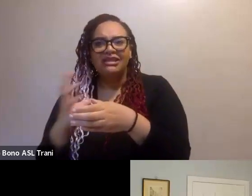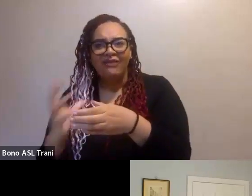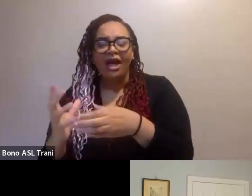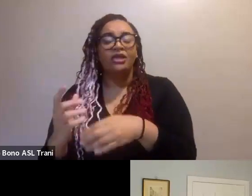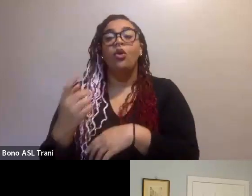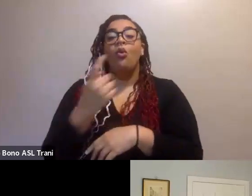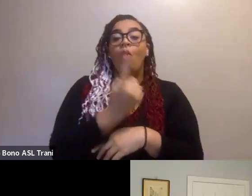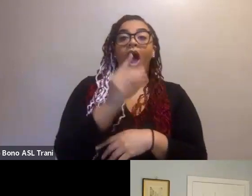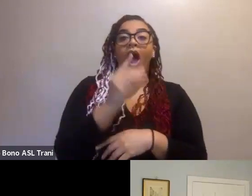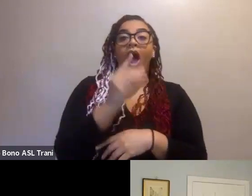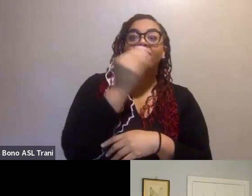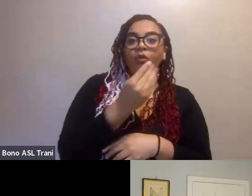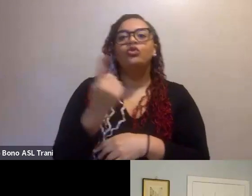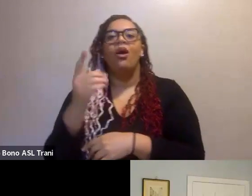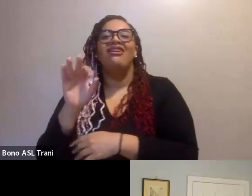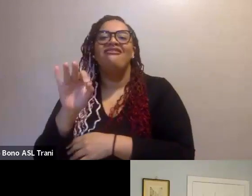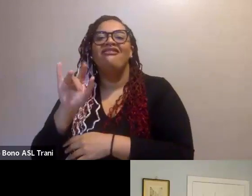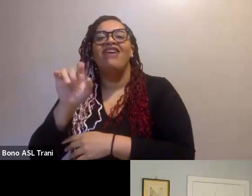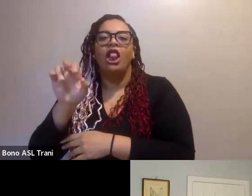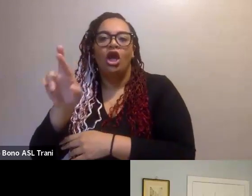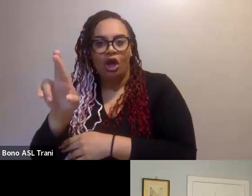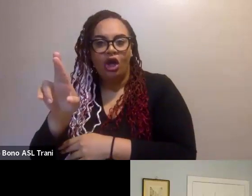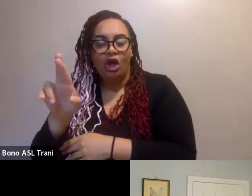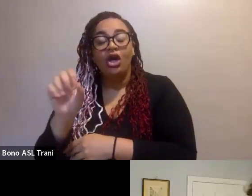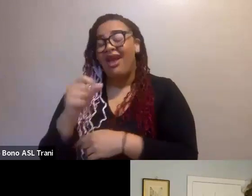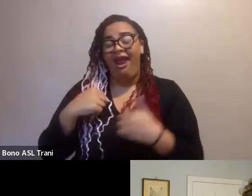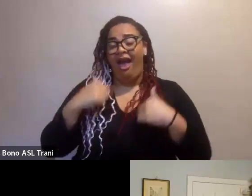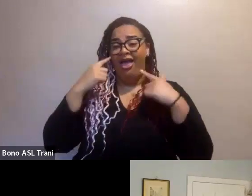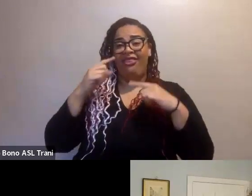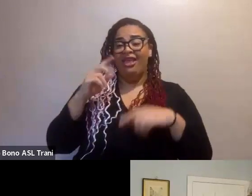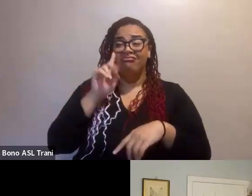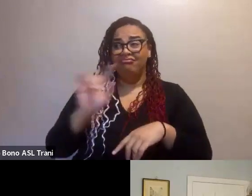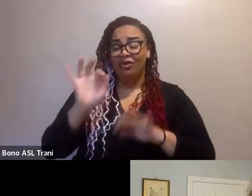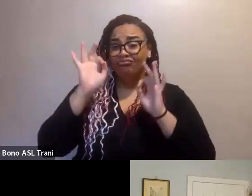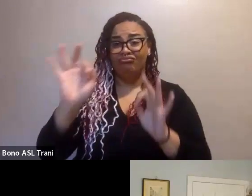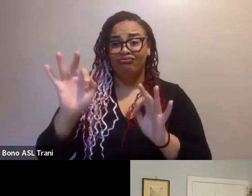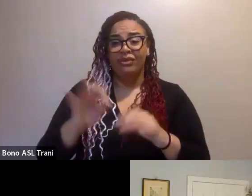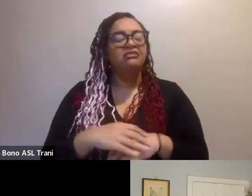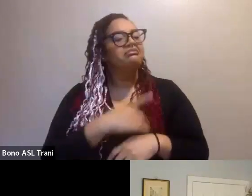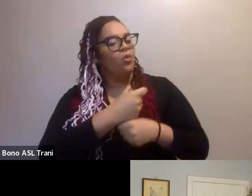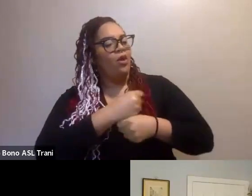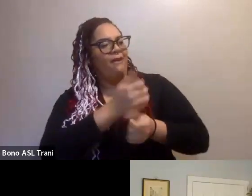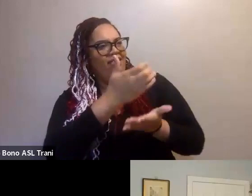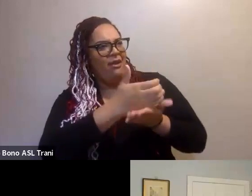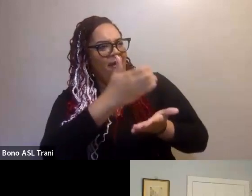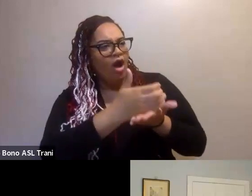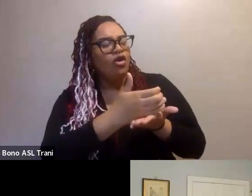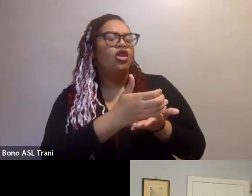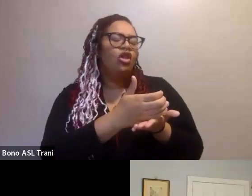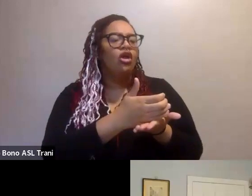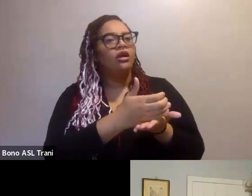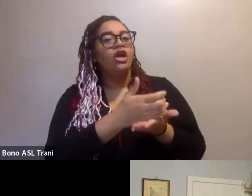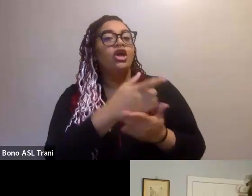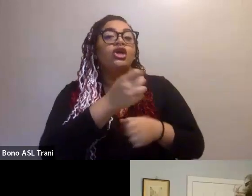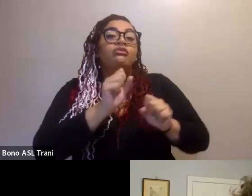mums, and I think this is looking gorgeous. When you make your bottle that's pretty, you could probably do a